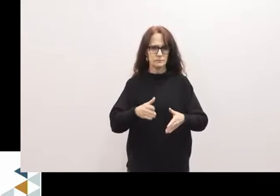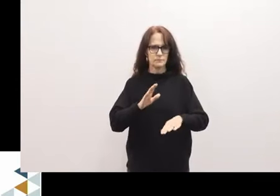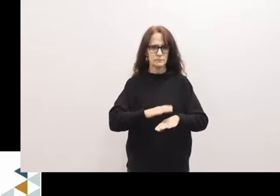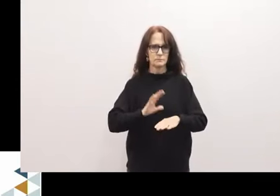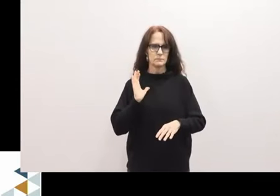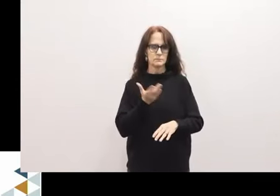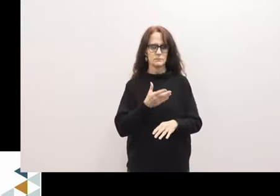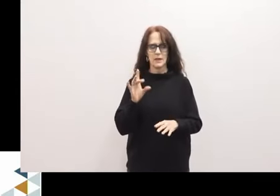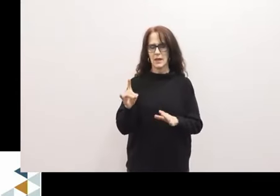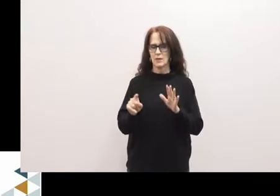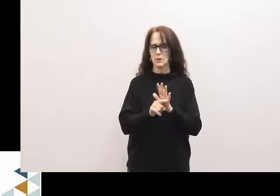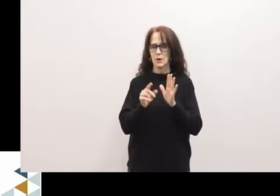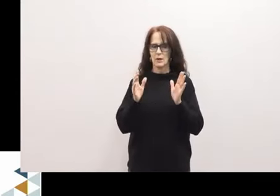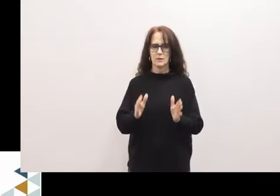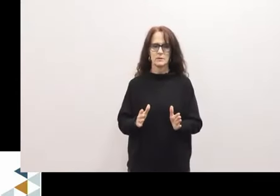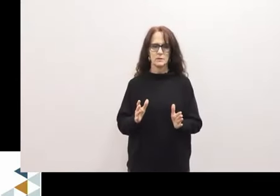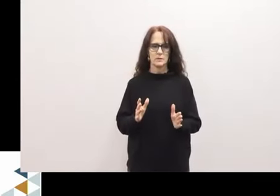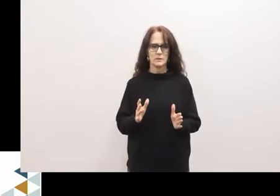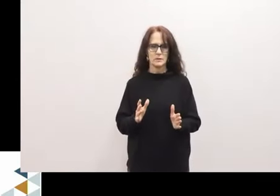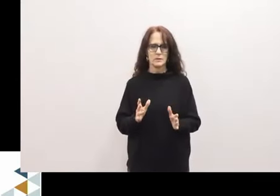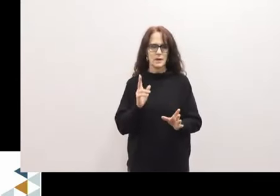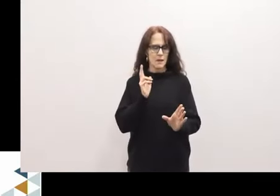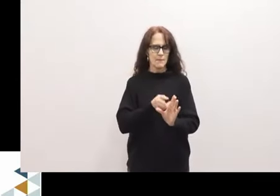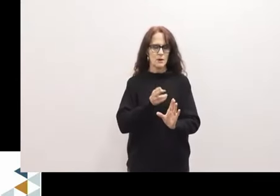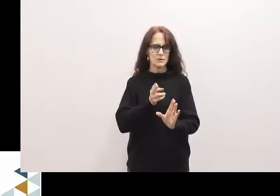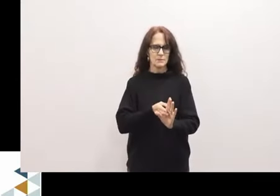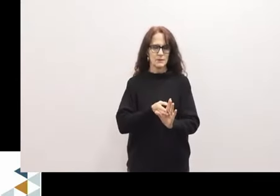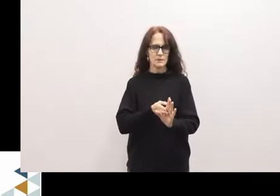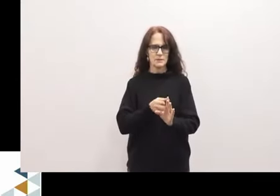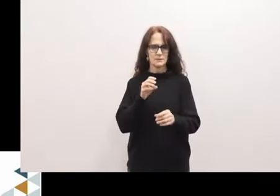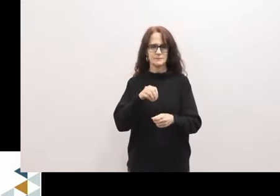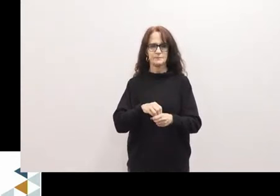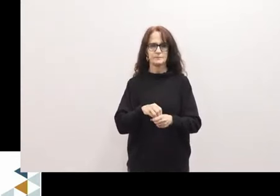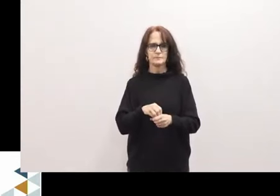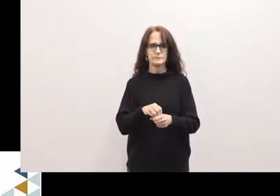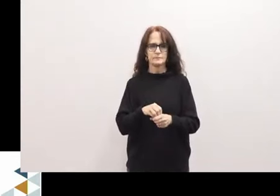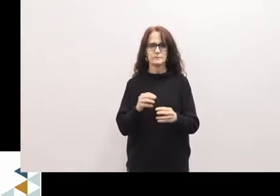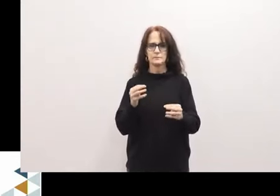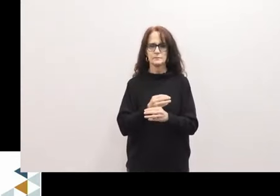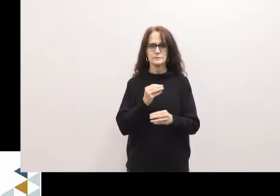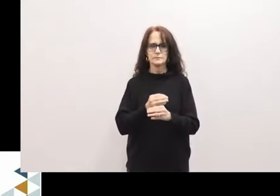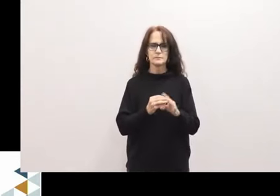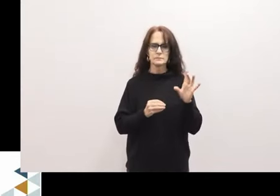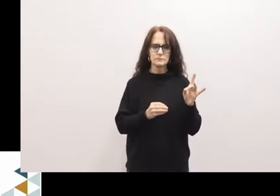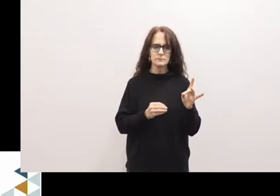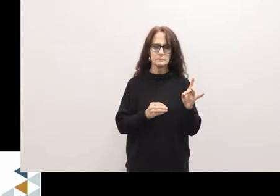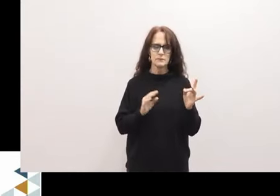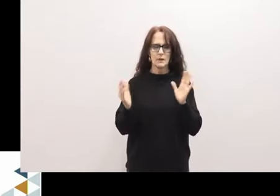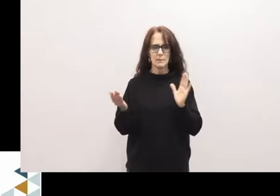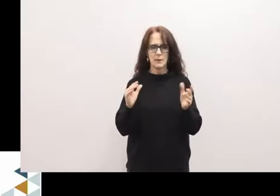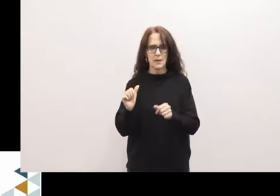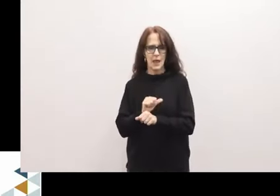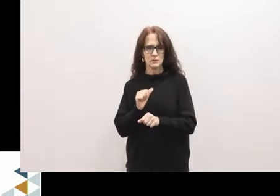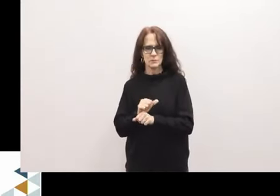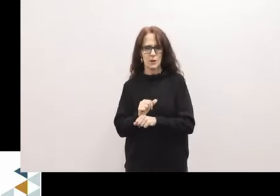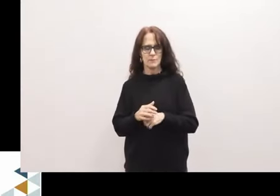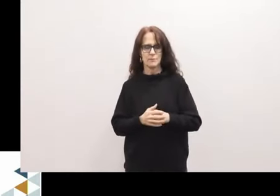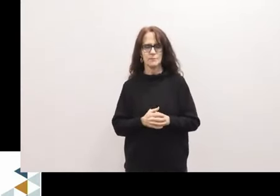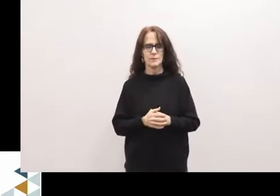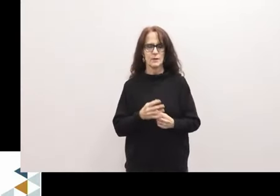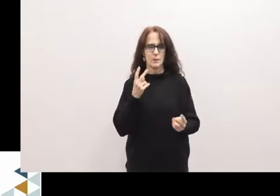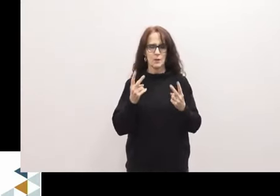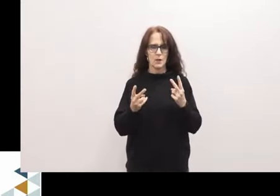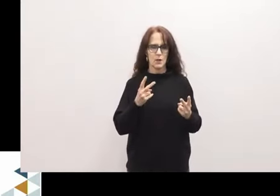our eighth graders and their participation in Math 8 versus Algebra. So when we look at